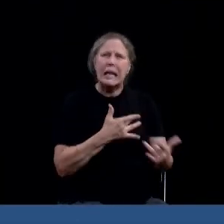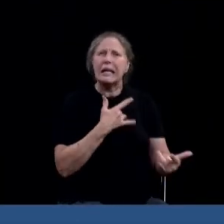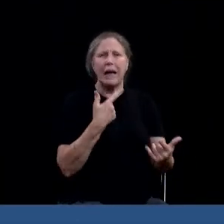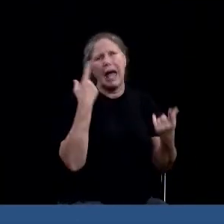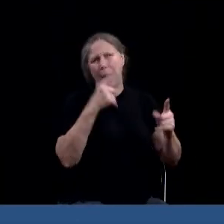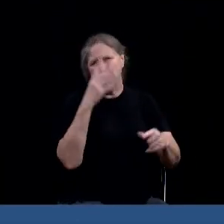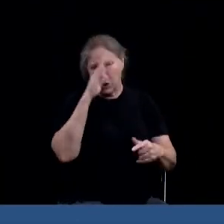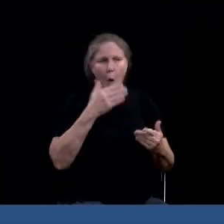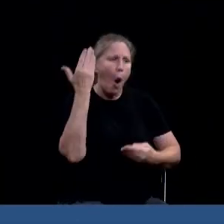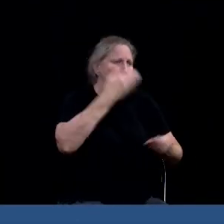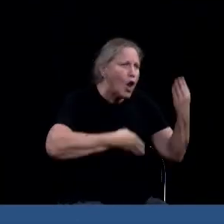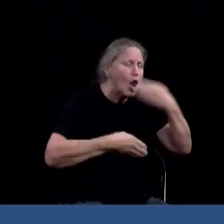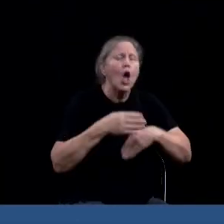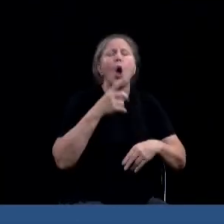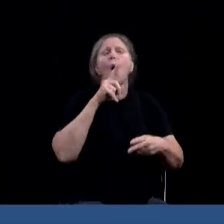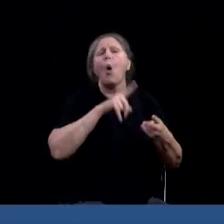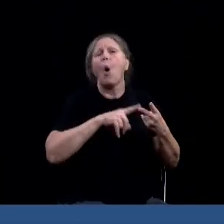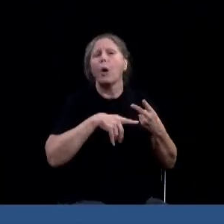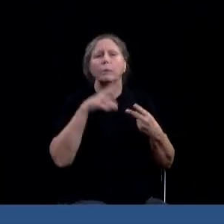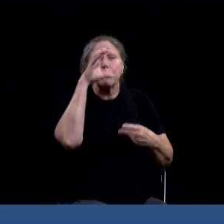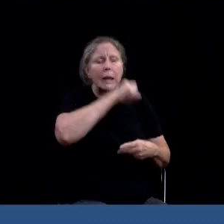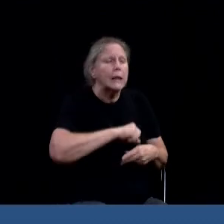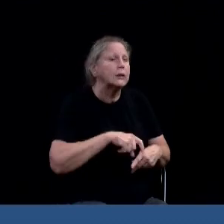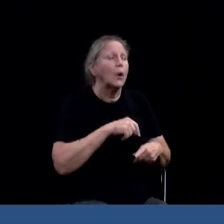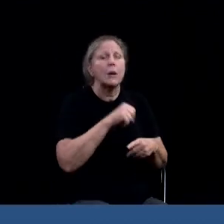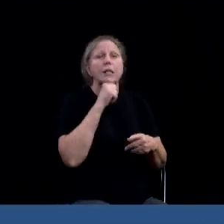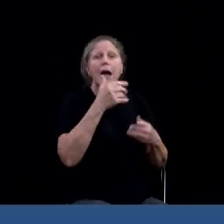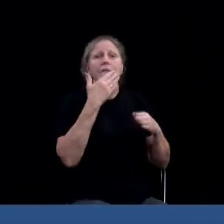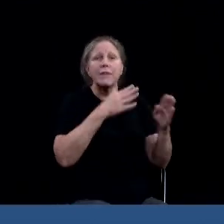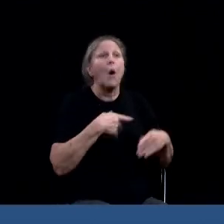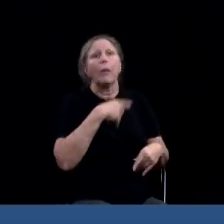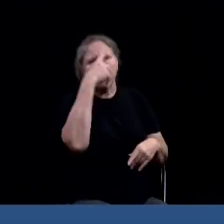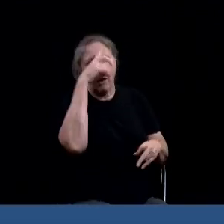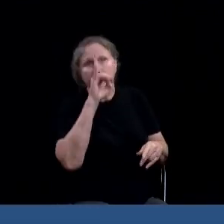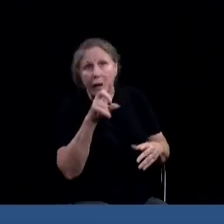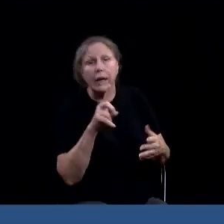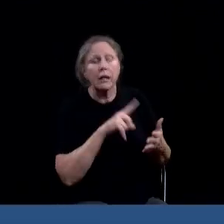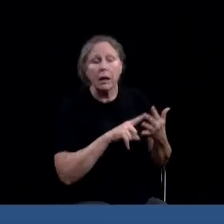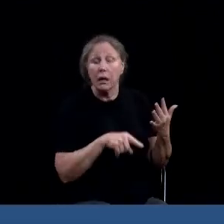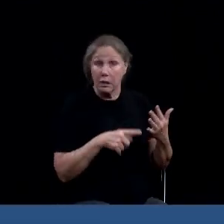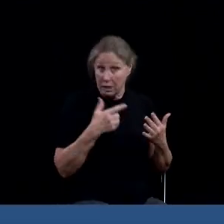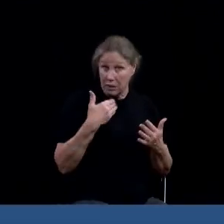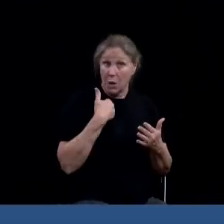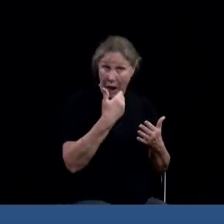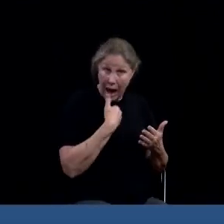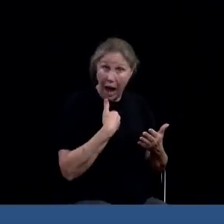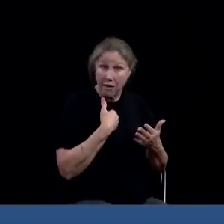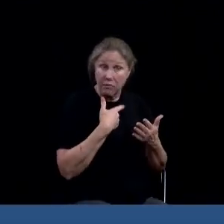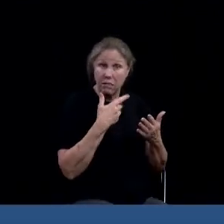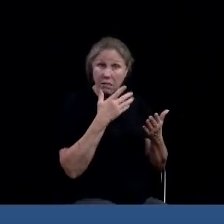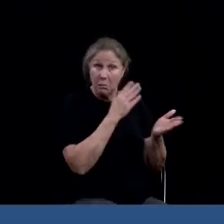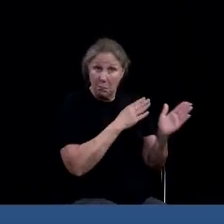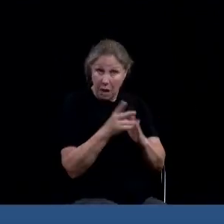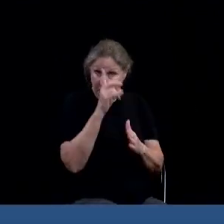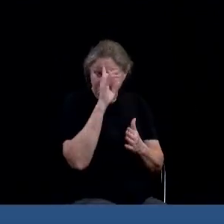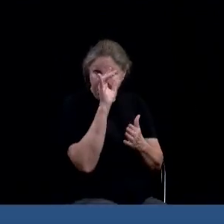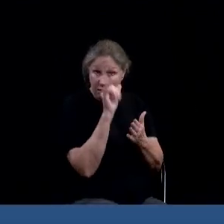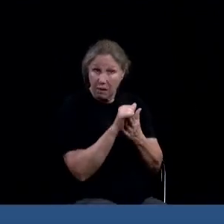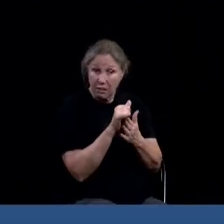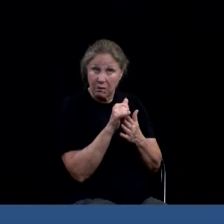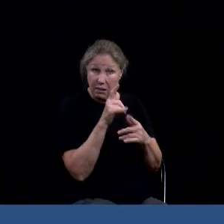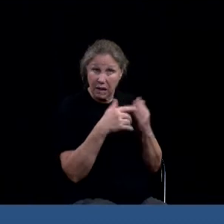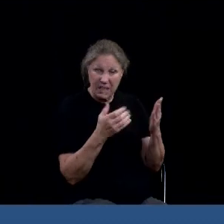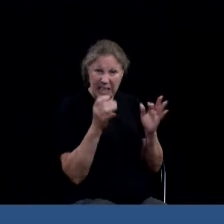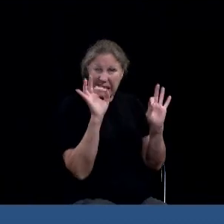not finished out all the way. Is there capacity for those little repairs as they get settled in to be taken care